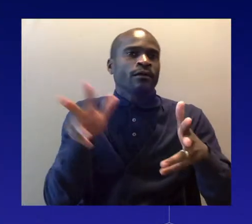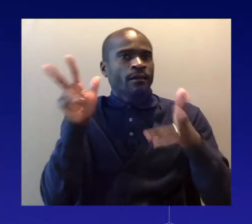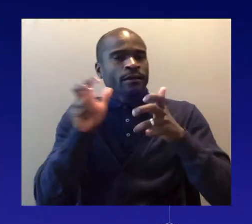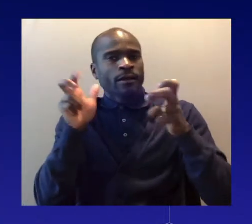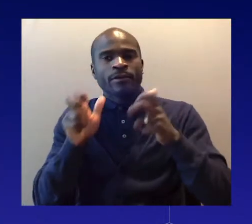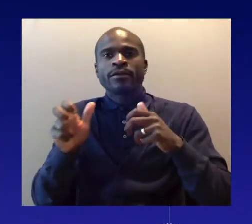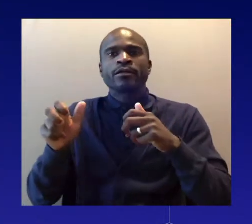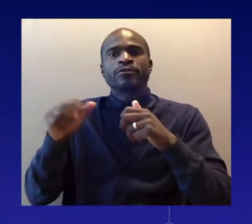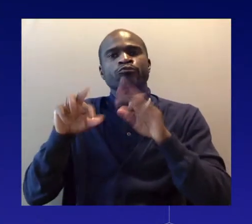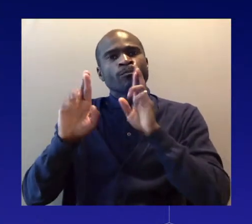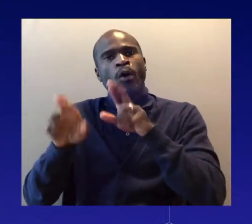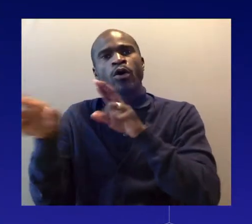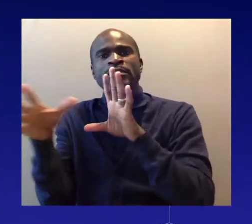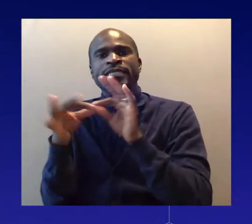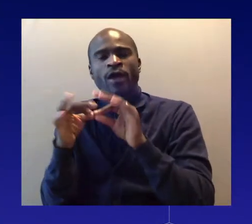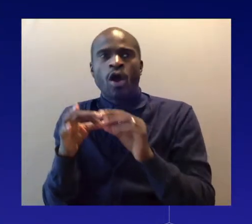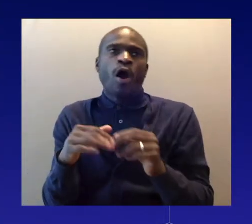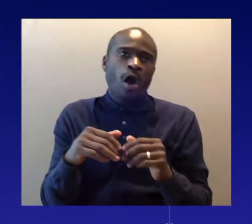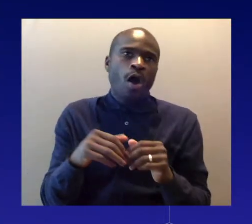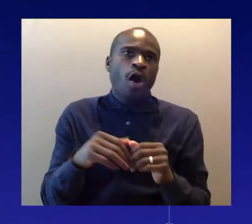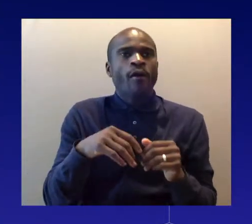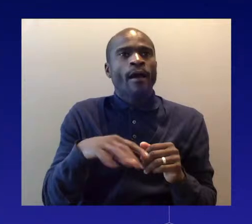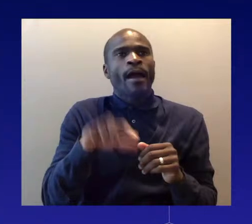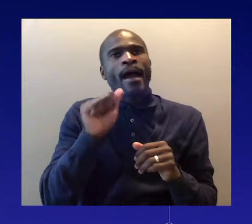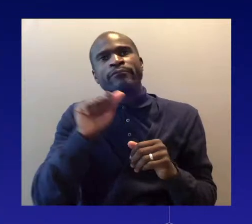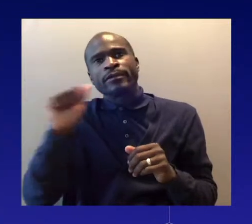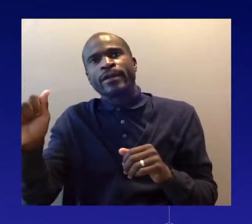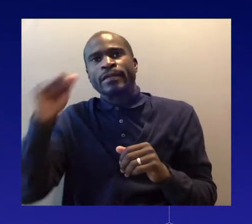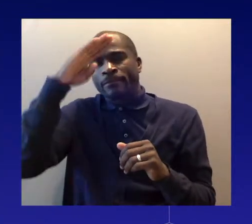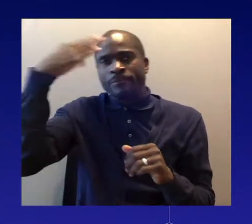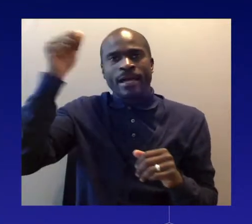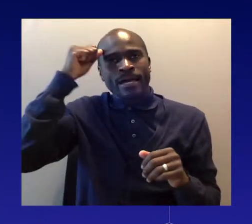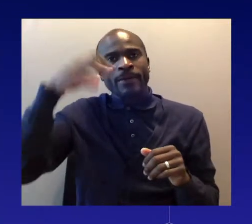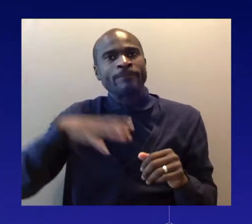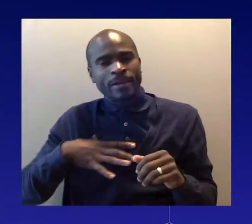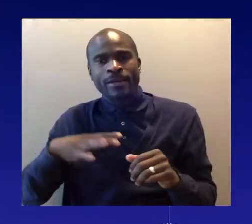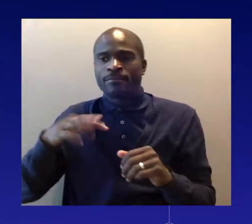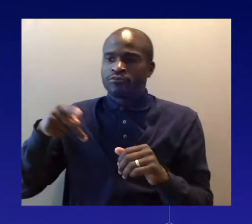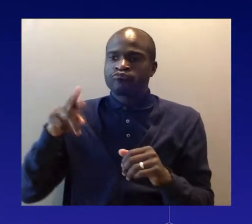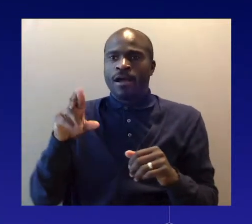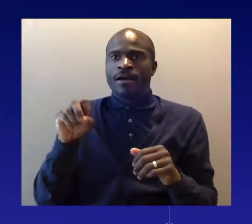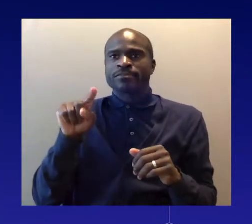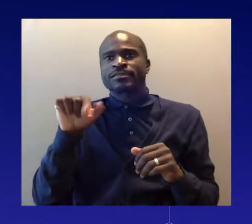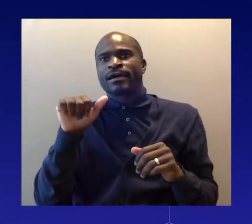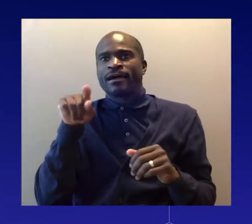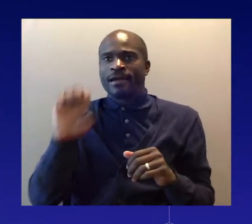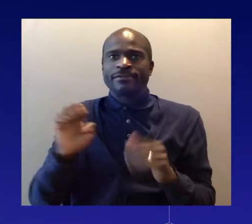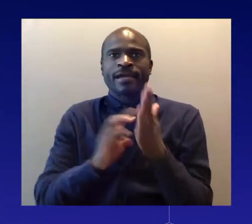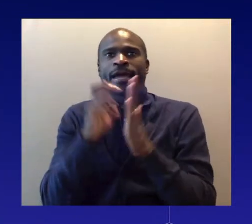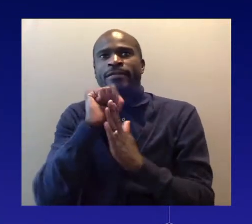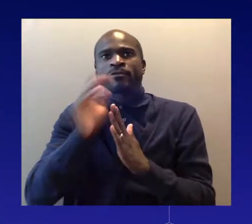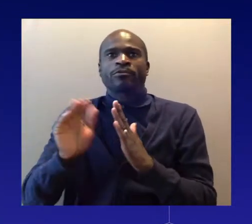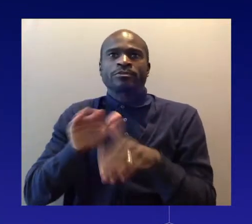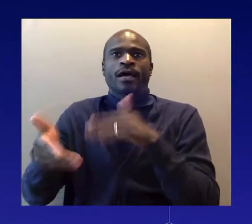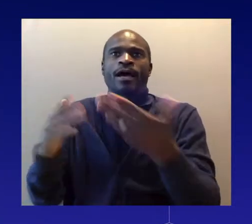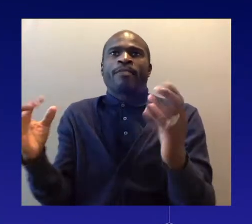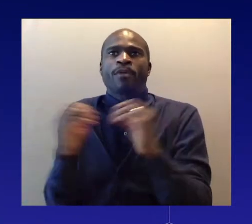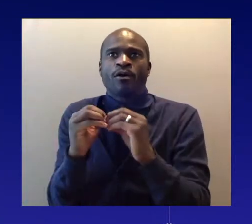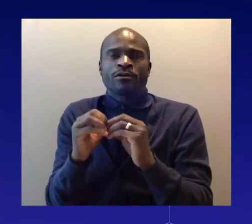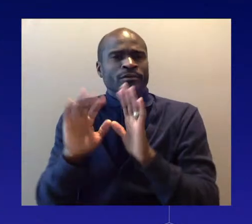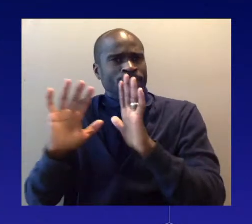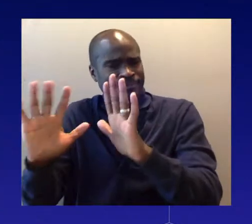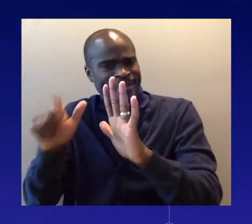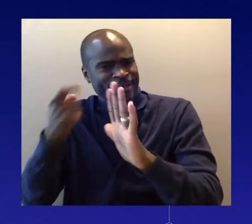that drives cancer, which we know is now a real science, that we actually also are putting some money into that research. So getting right down to it, I have to say